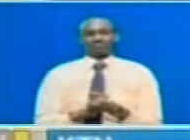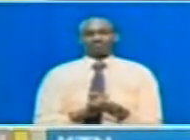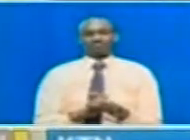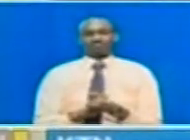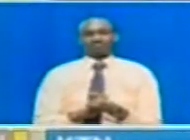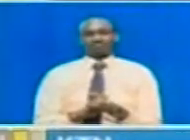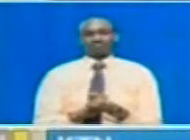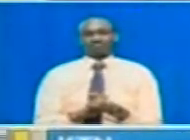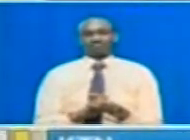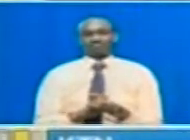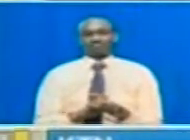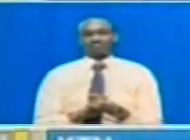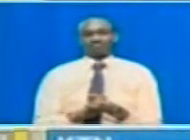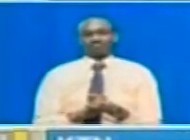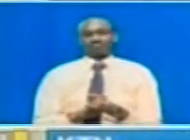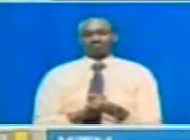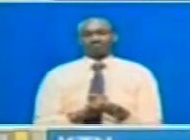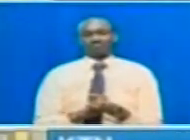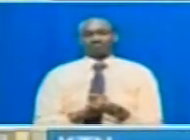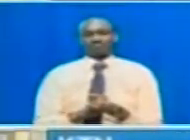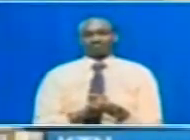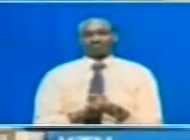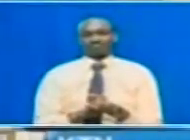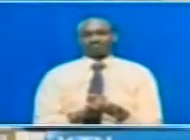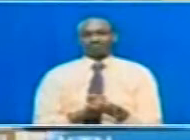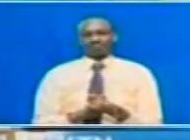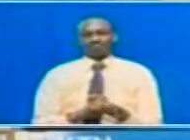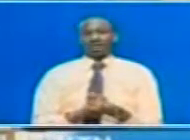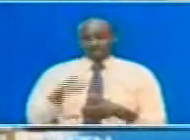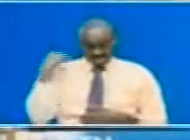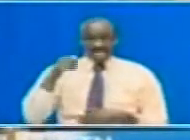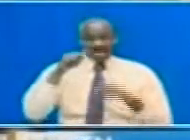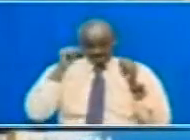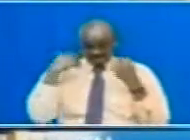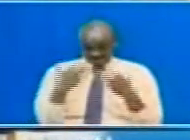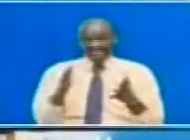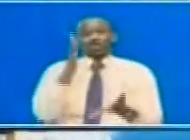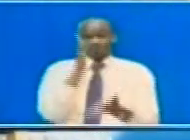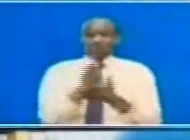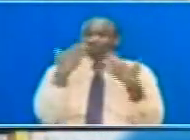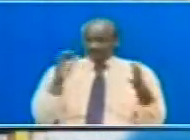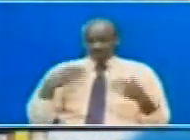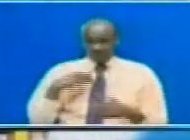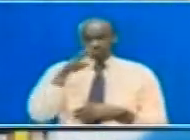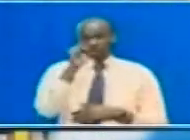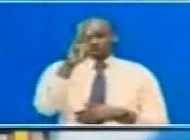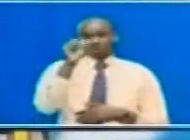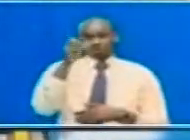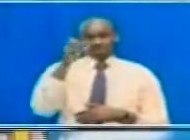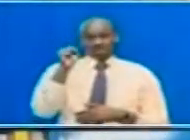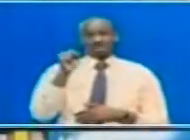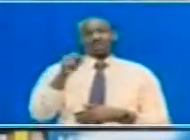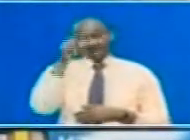it was 3 to 4 months. What have you gathered so far? I was able to confirm from the Swiss authorities